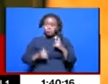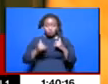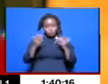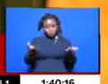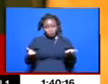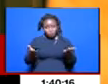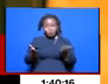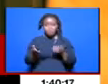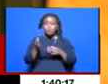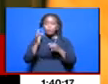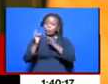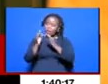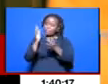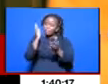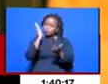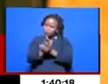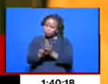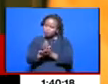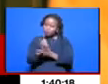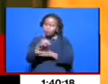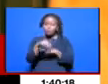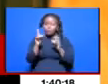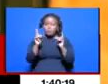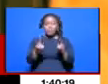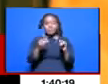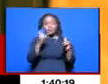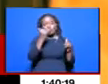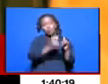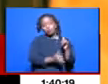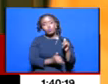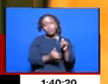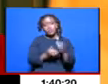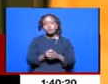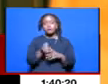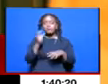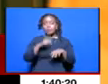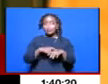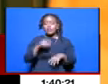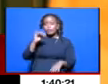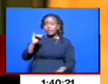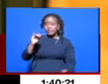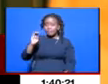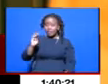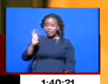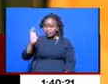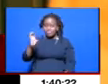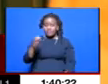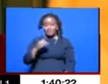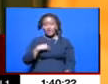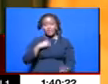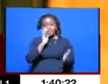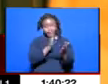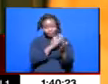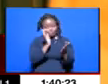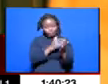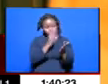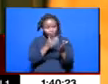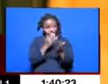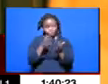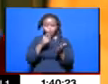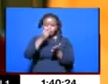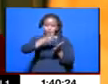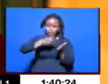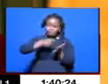as indeed we must conclude, that at the time the IEBC undertook the verification of signatures, it